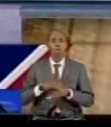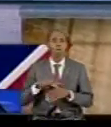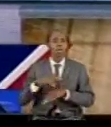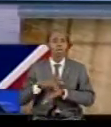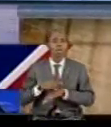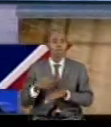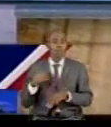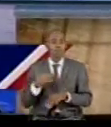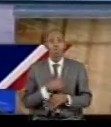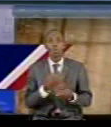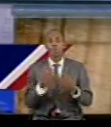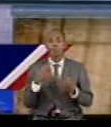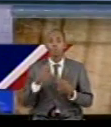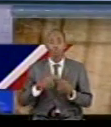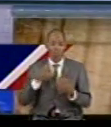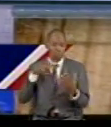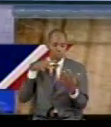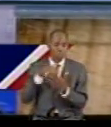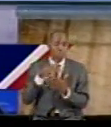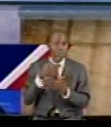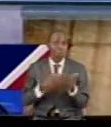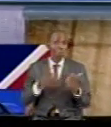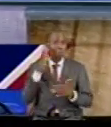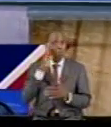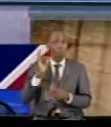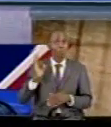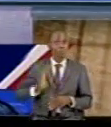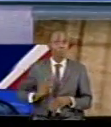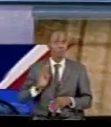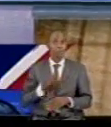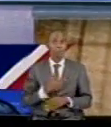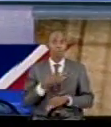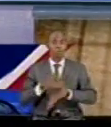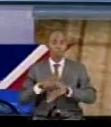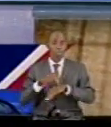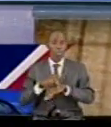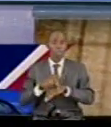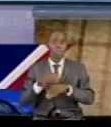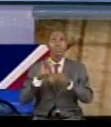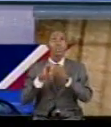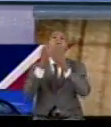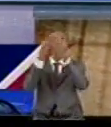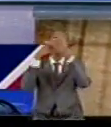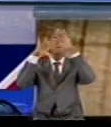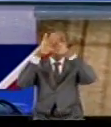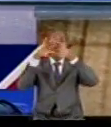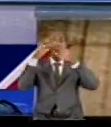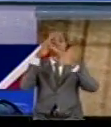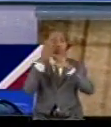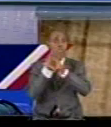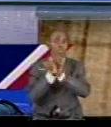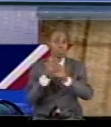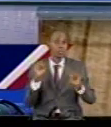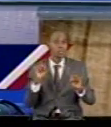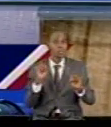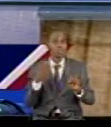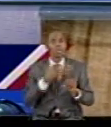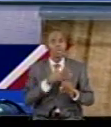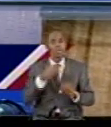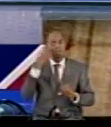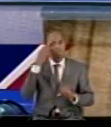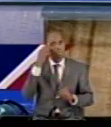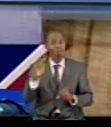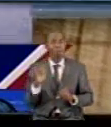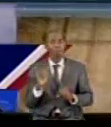will benefit us on earth and in heaven, for salvation and for qualification